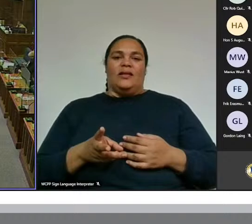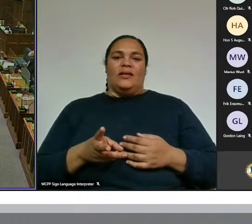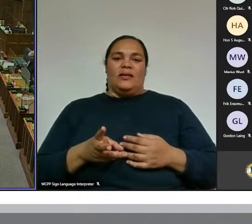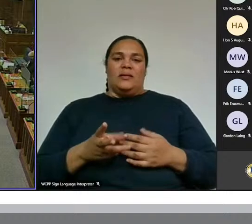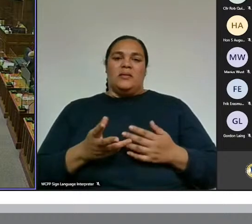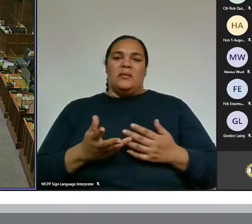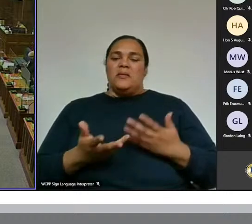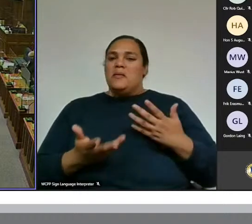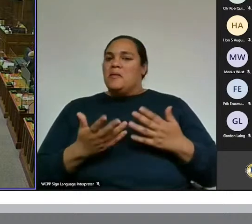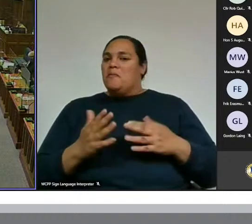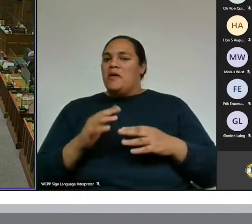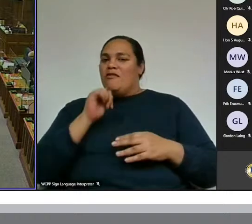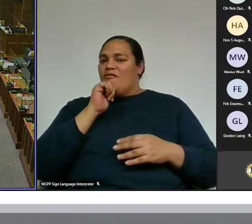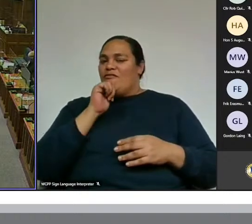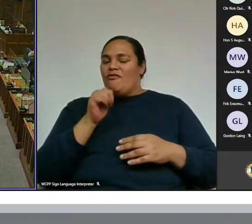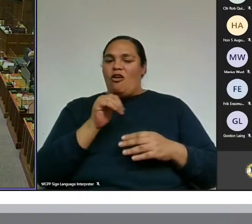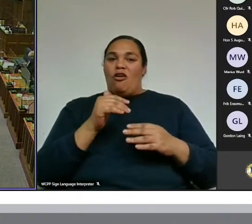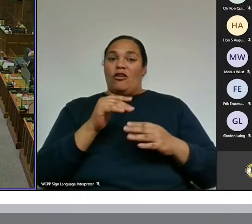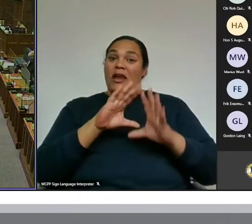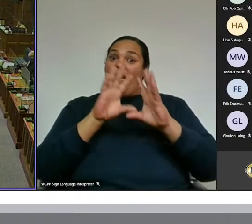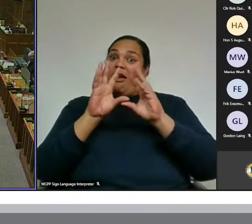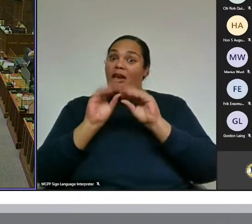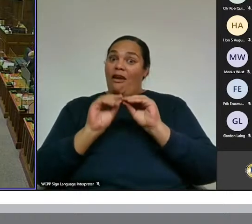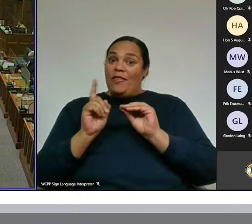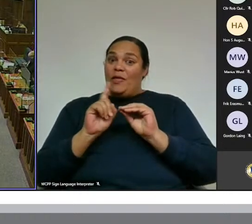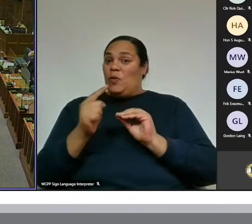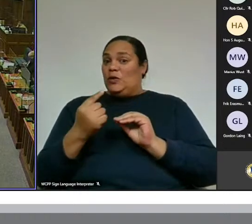may not incorporate everything that you